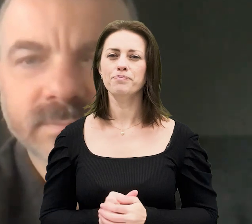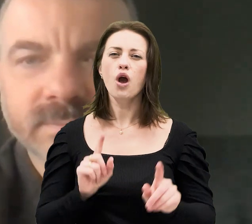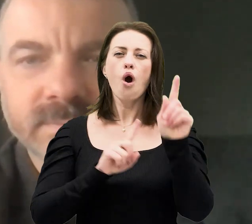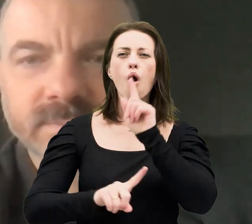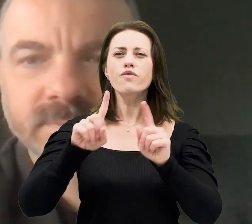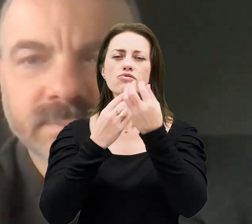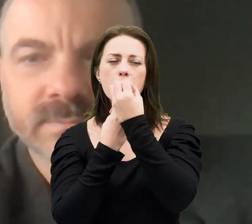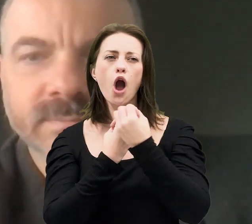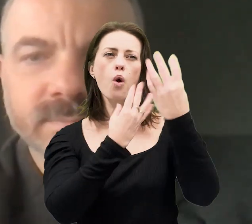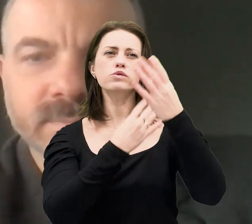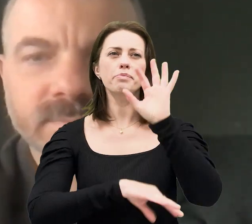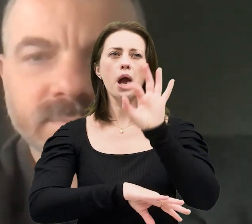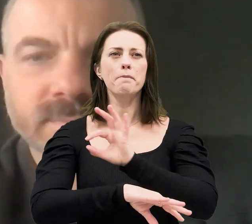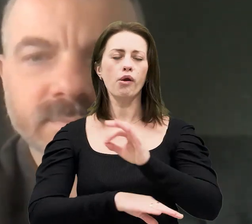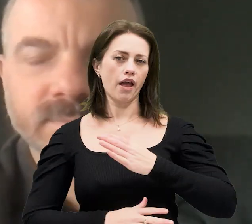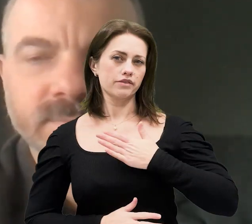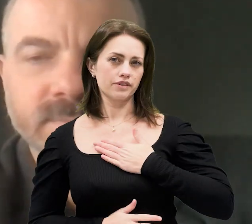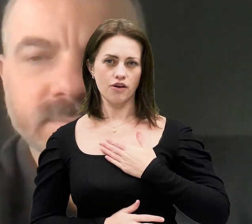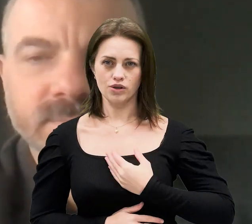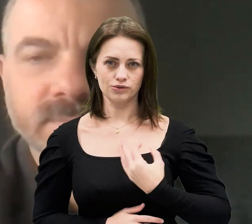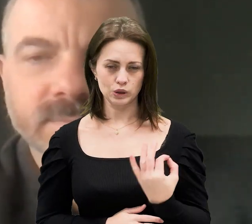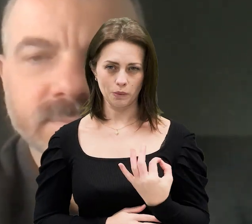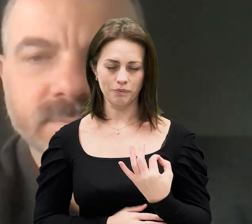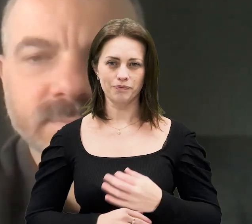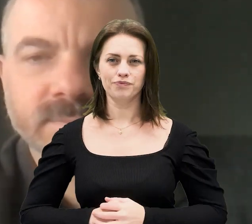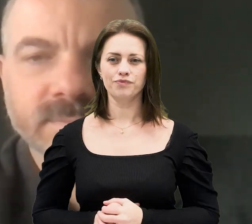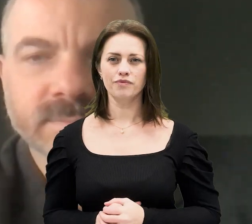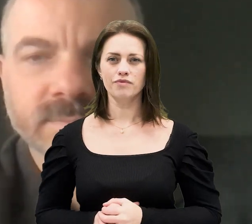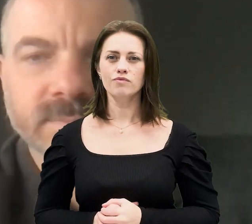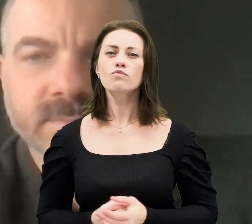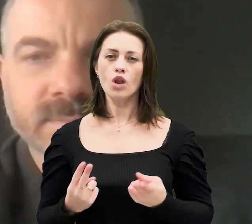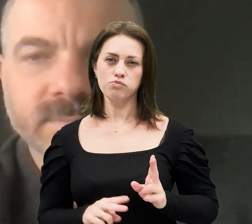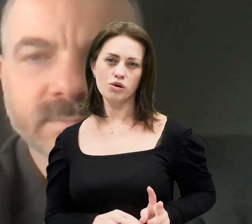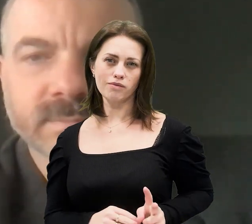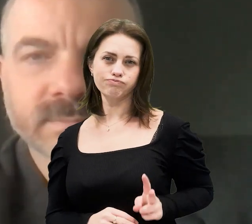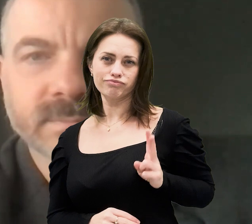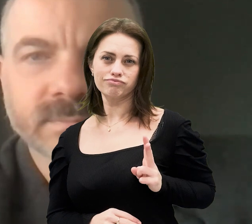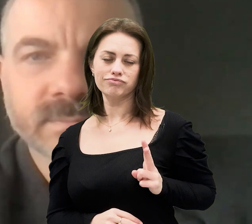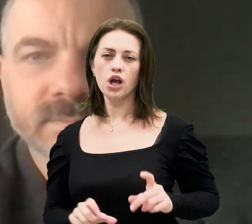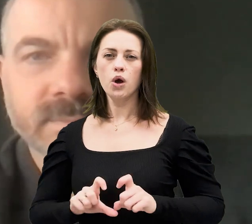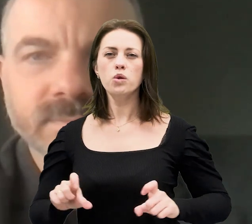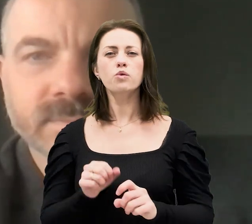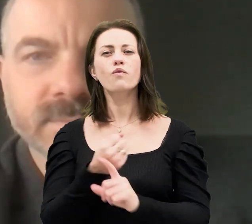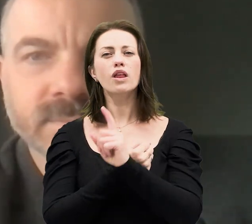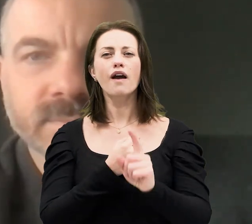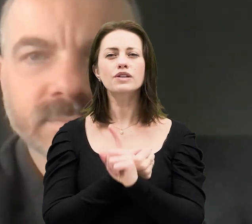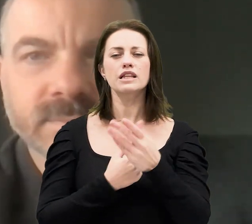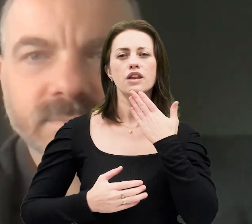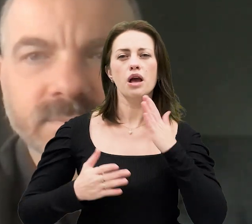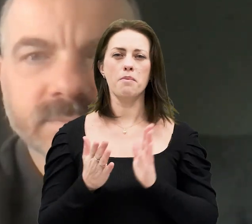we reflect on the achievements of our project, we can take pride in the